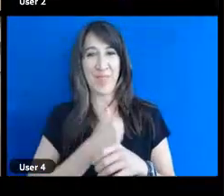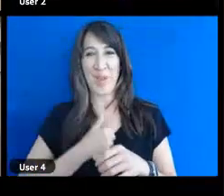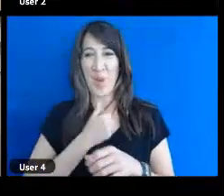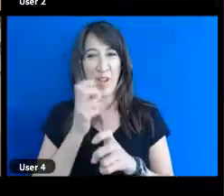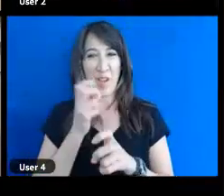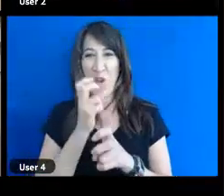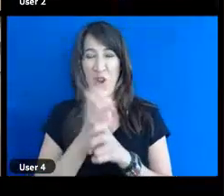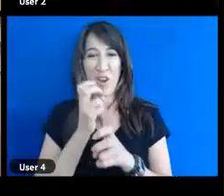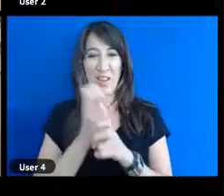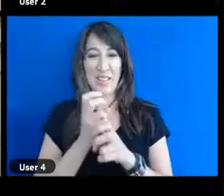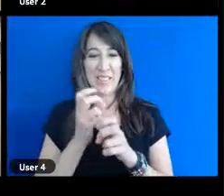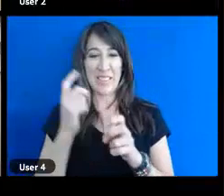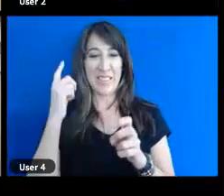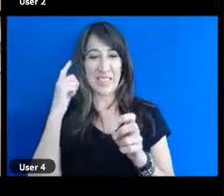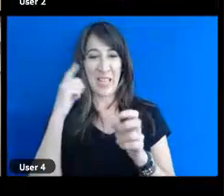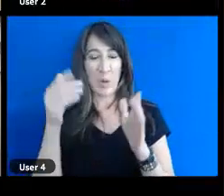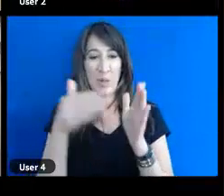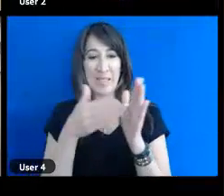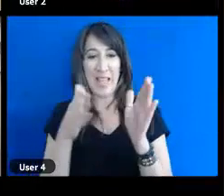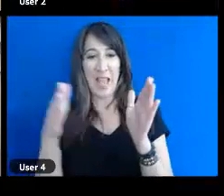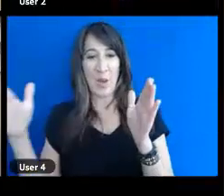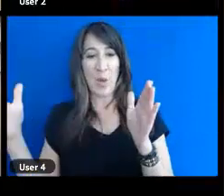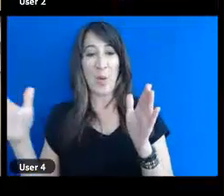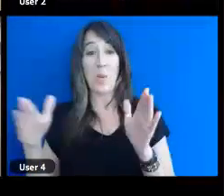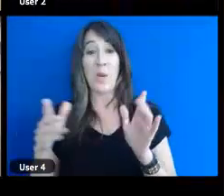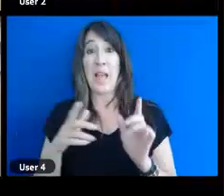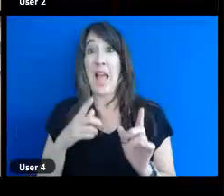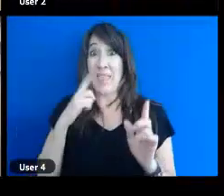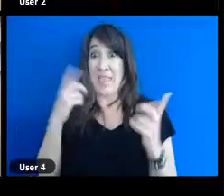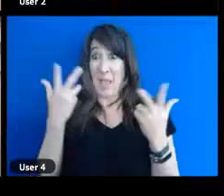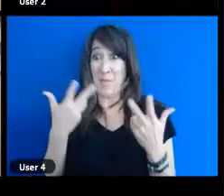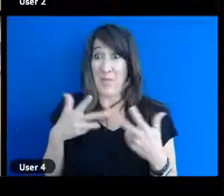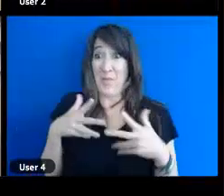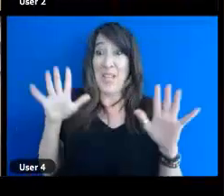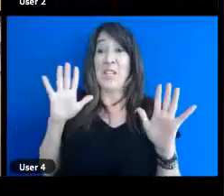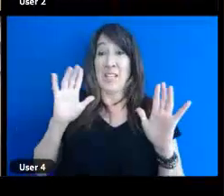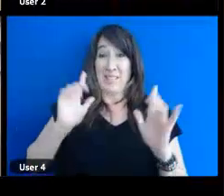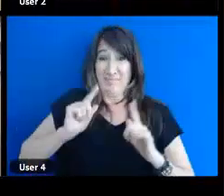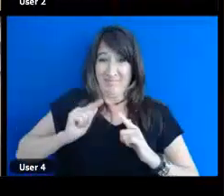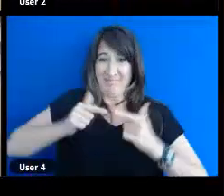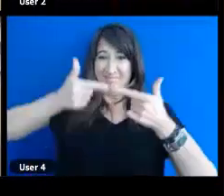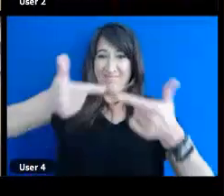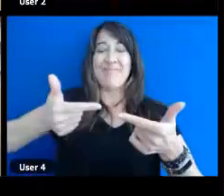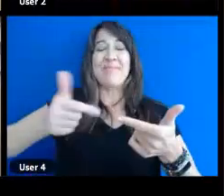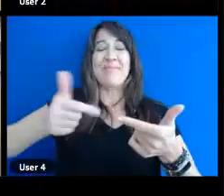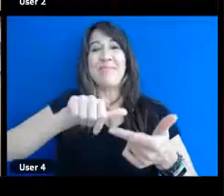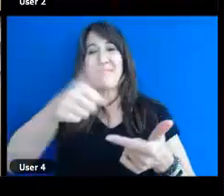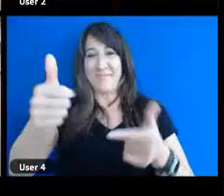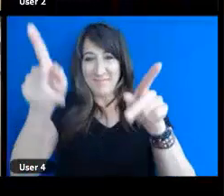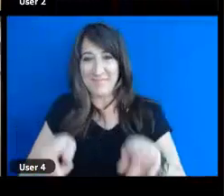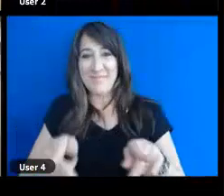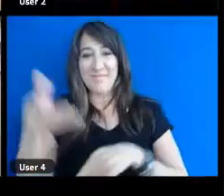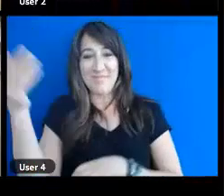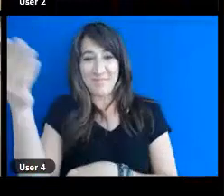And I'm sorry about that. Luckily, I'm pretty much done. I'm going to hand